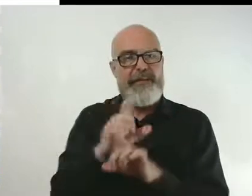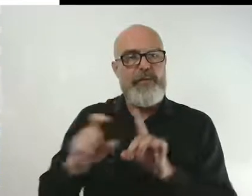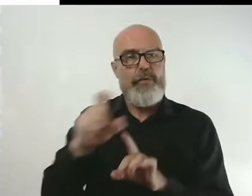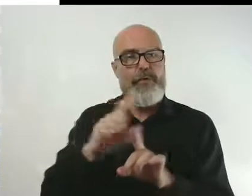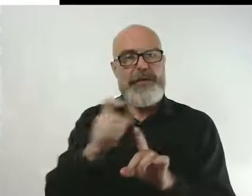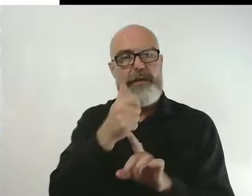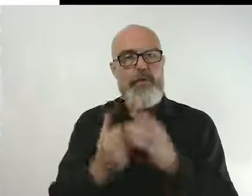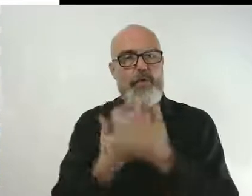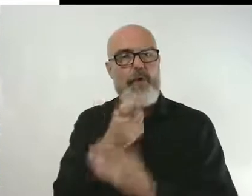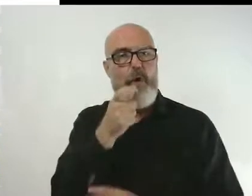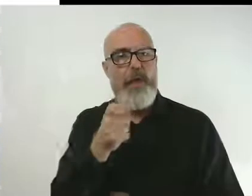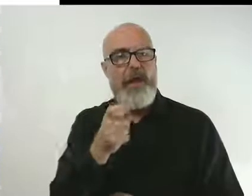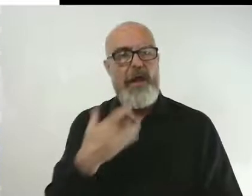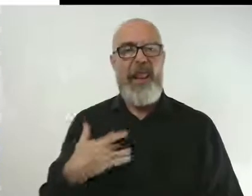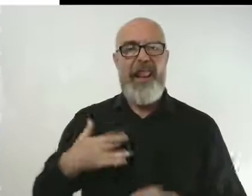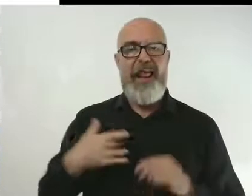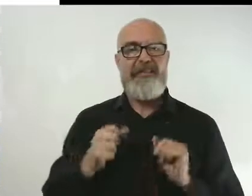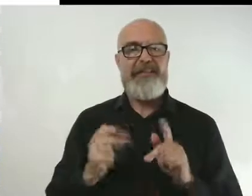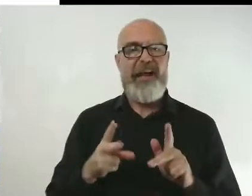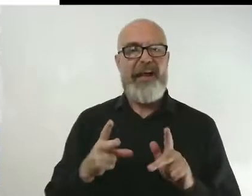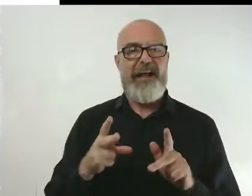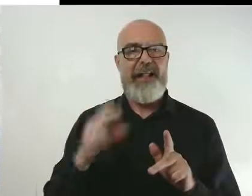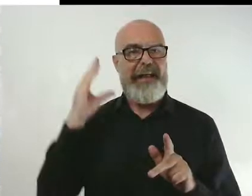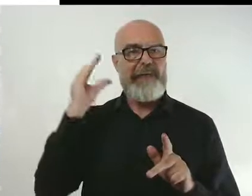So we propose to the scientific community a new term,